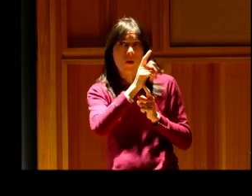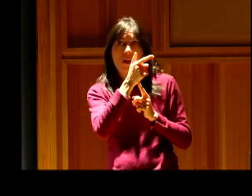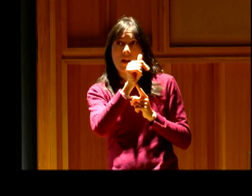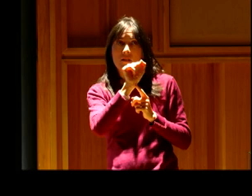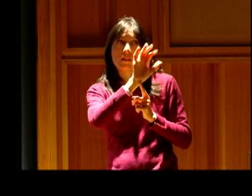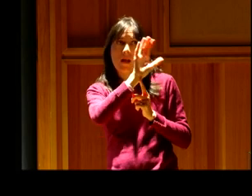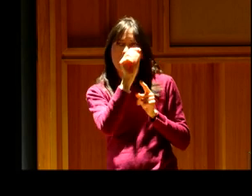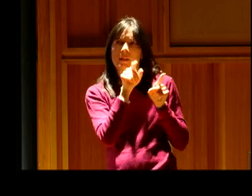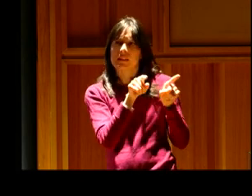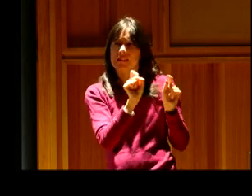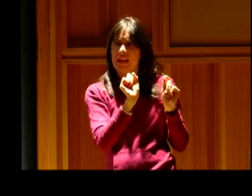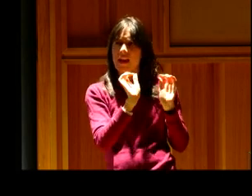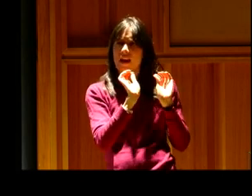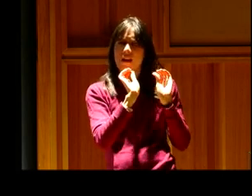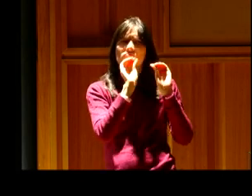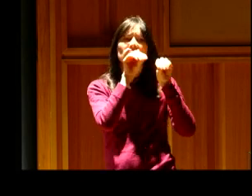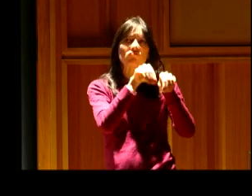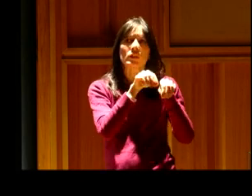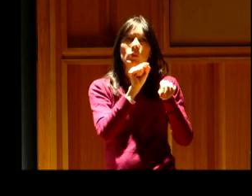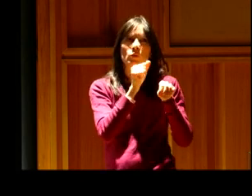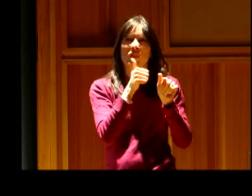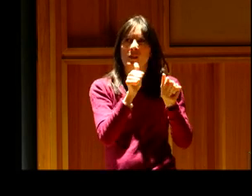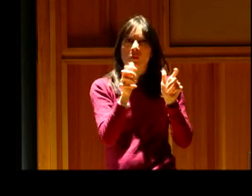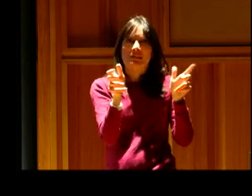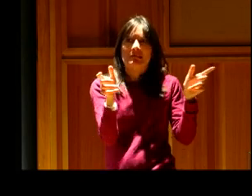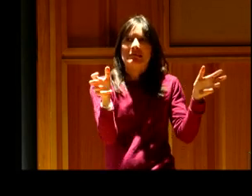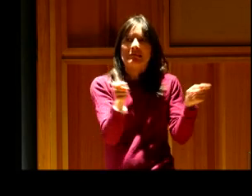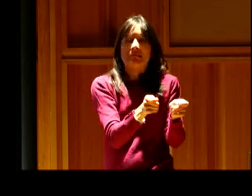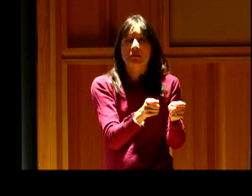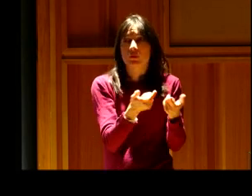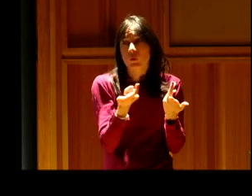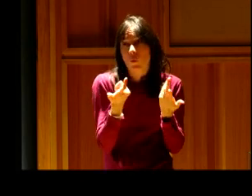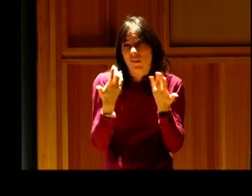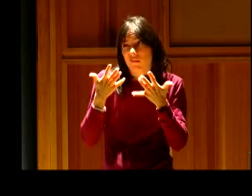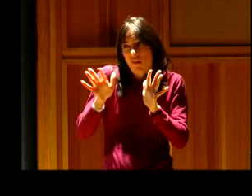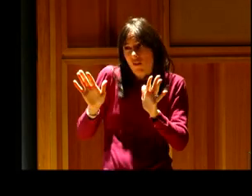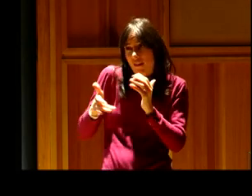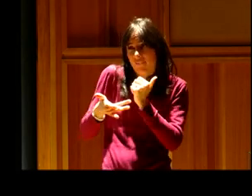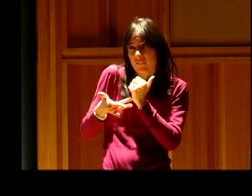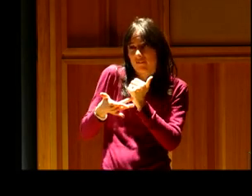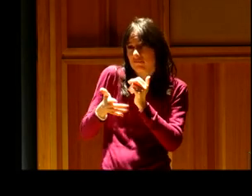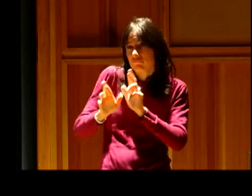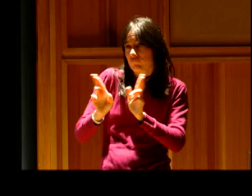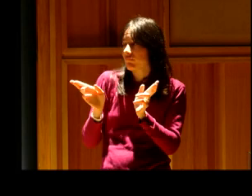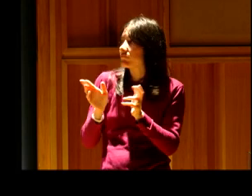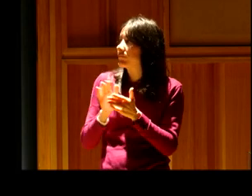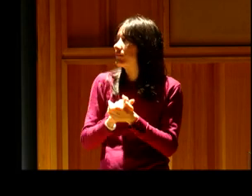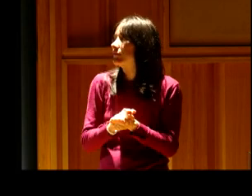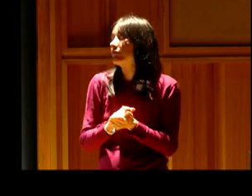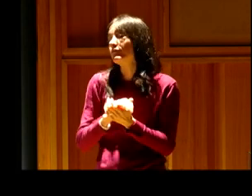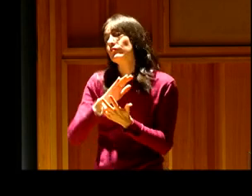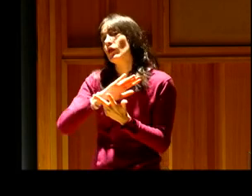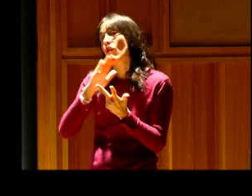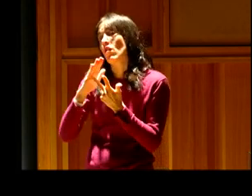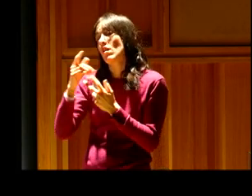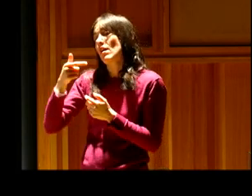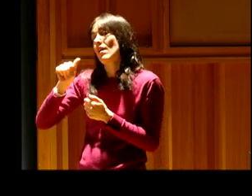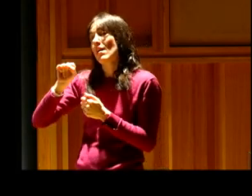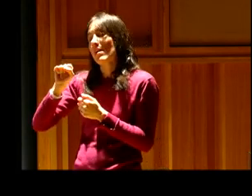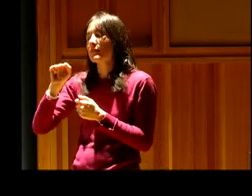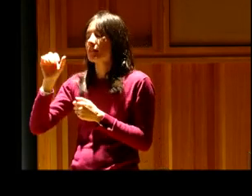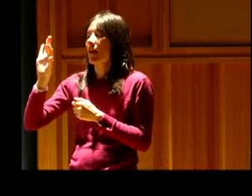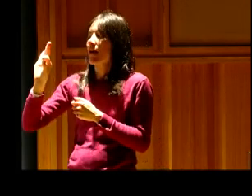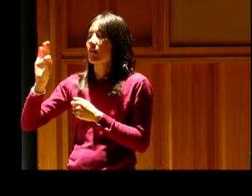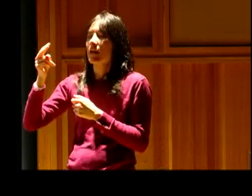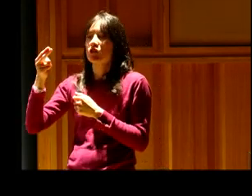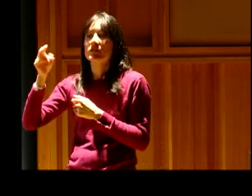operations to contain methane. So again, not rocket science. Another dangerous gas is HFCs that